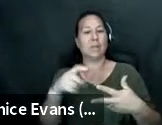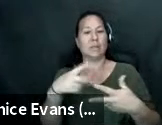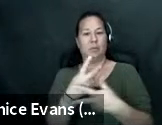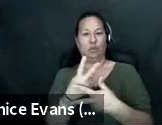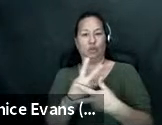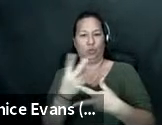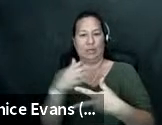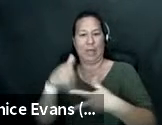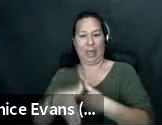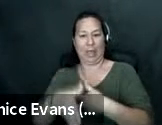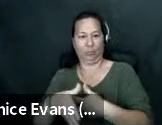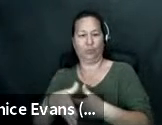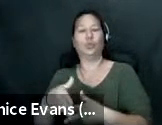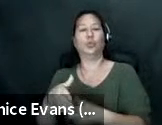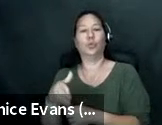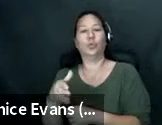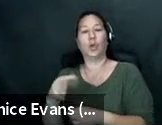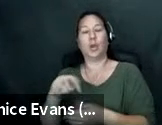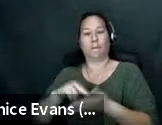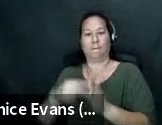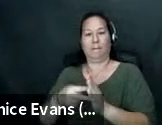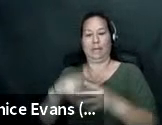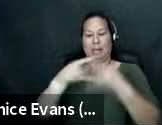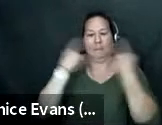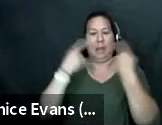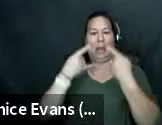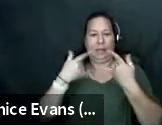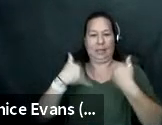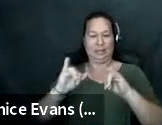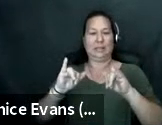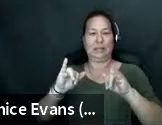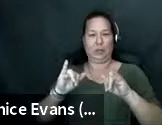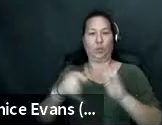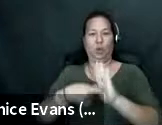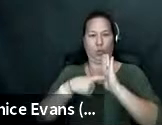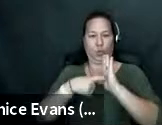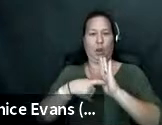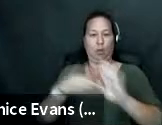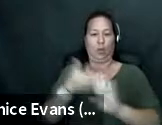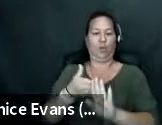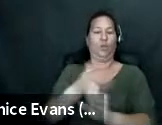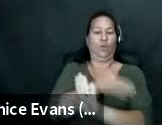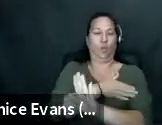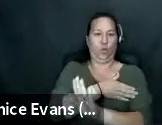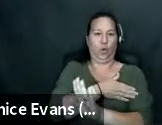how to properly wear and perform seal check for these respirators.